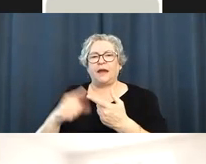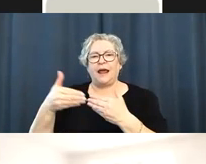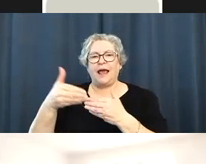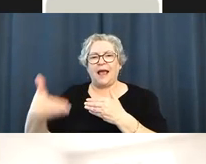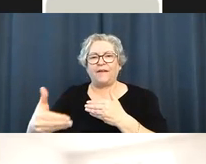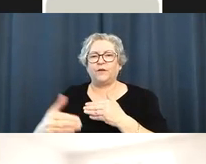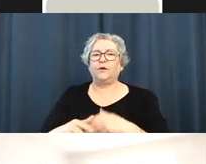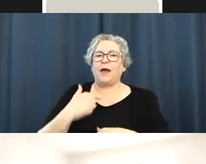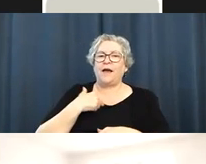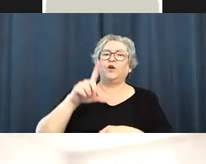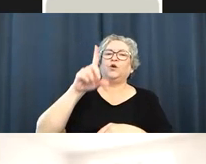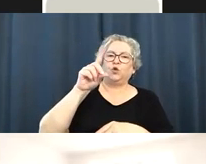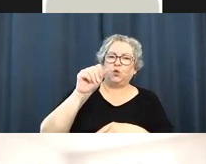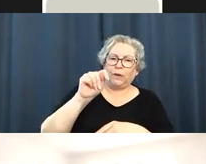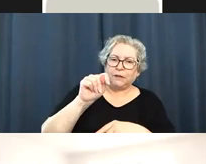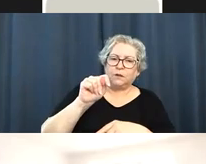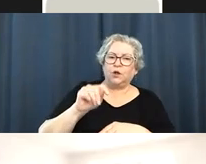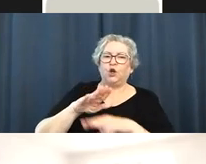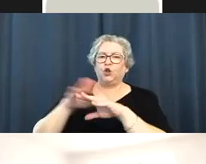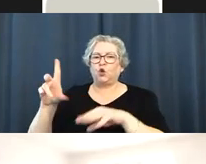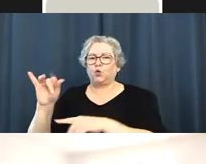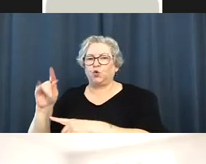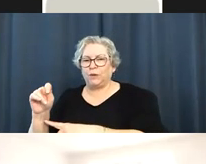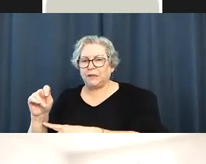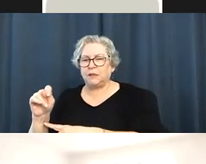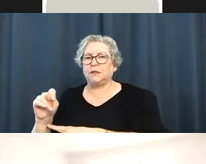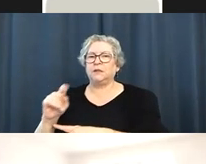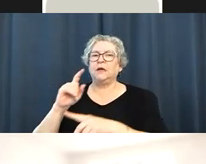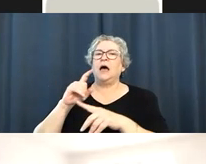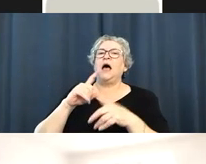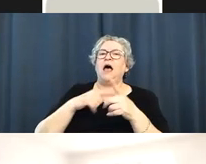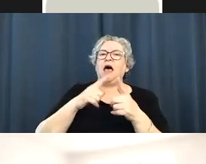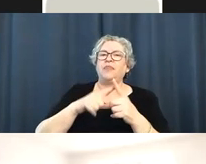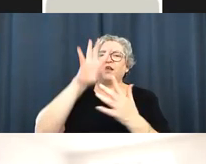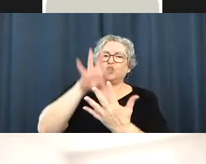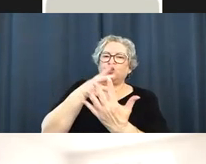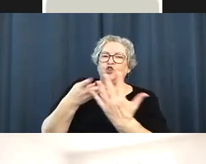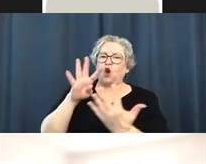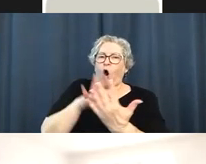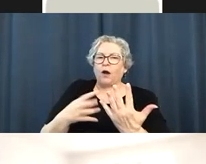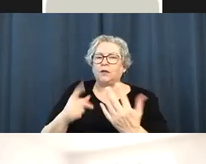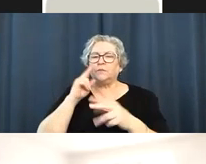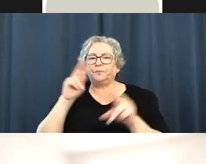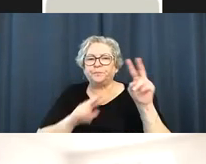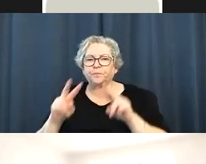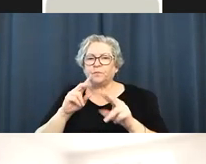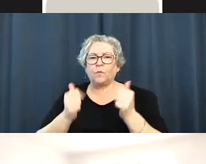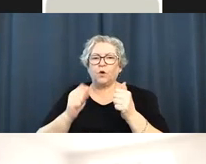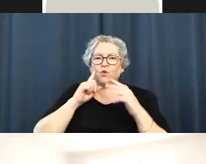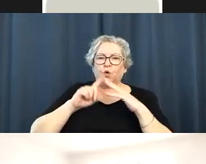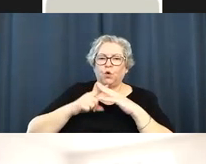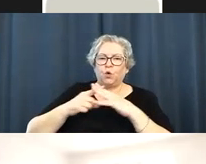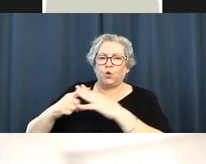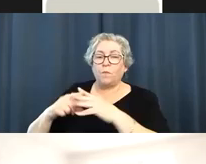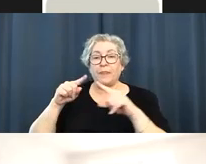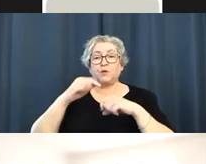do's and don'ts lists, there is charts to look at and different things and different strategies to implement when you're looking at this. But this was